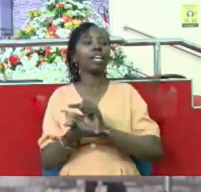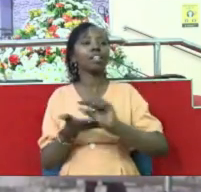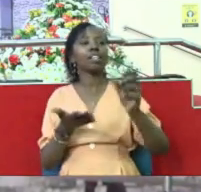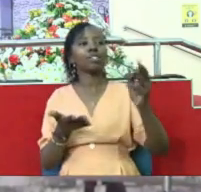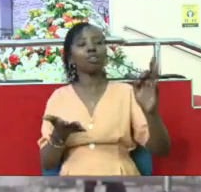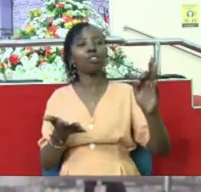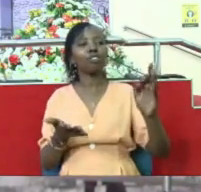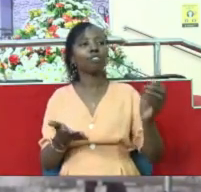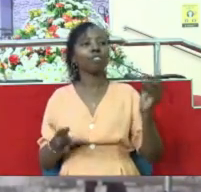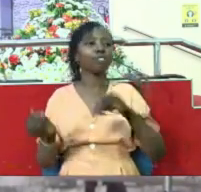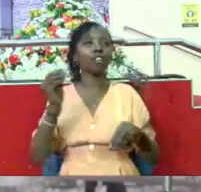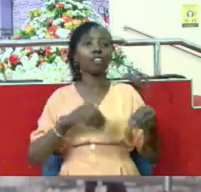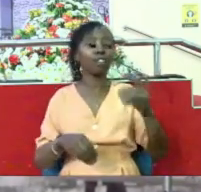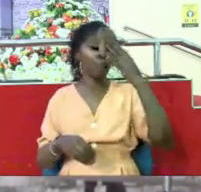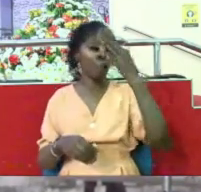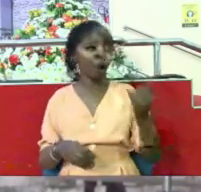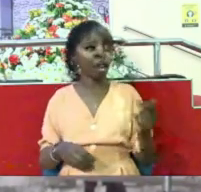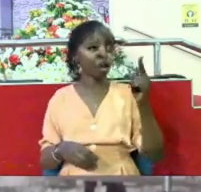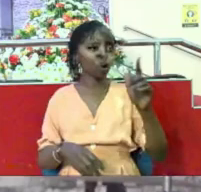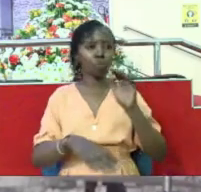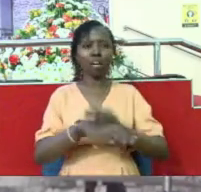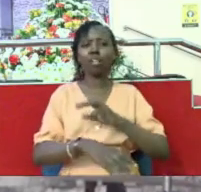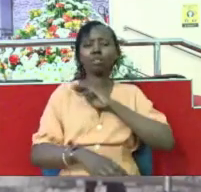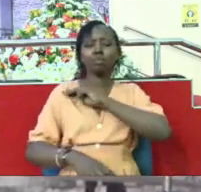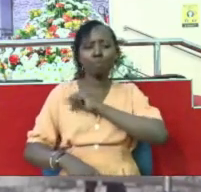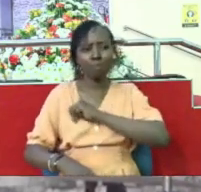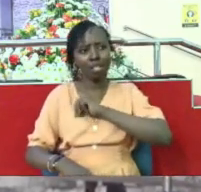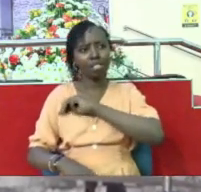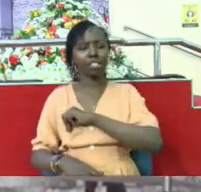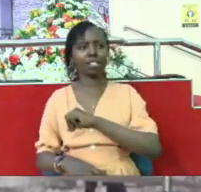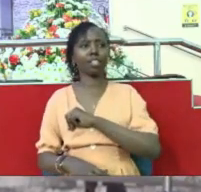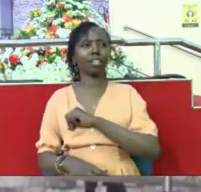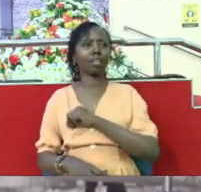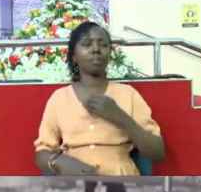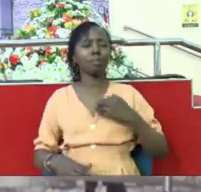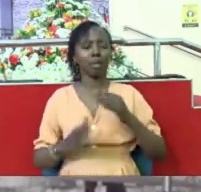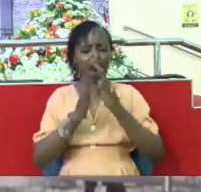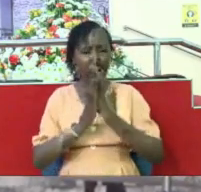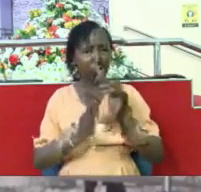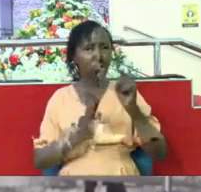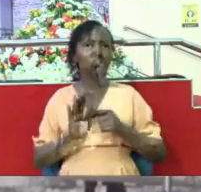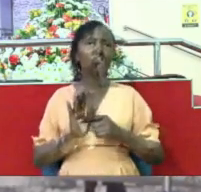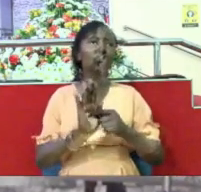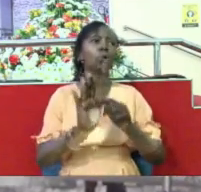Because you have received mercy, may you show that mercy. Because you have